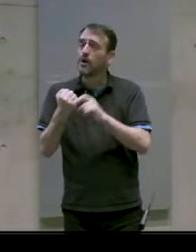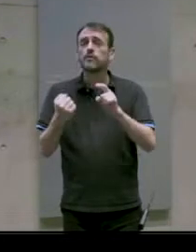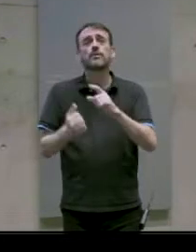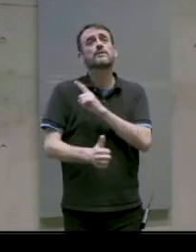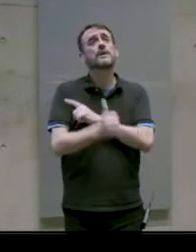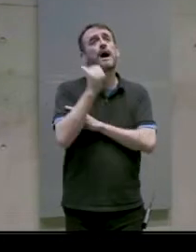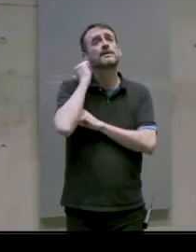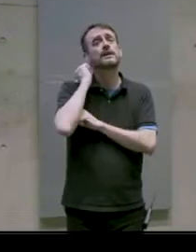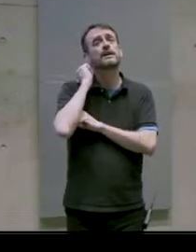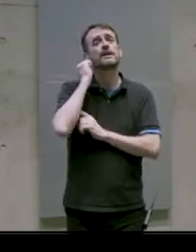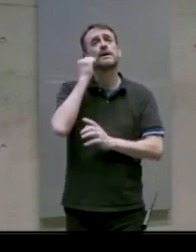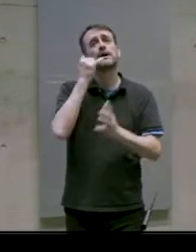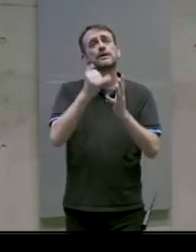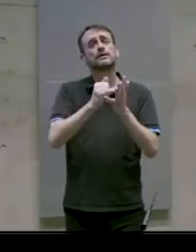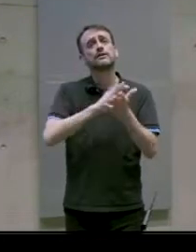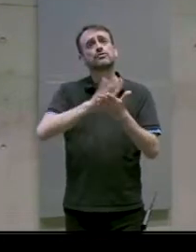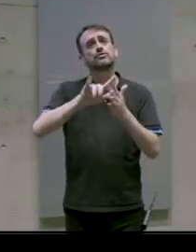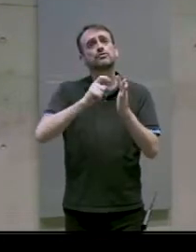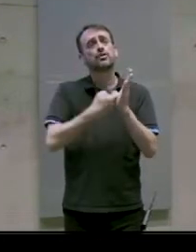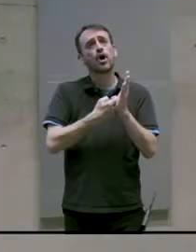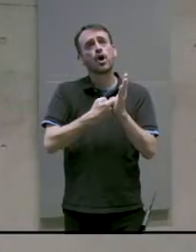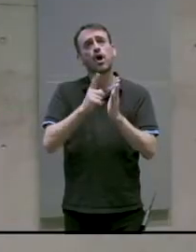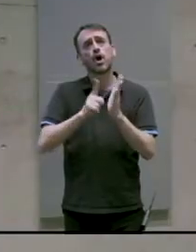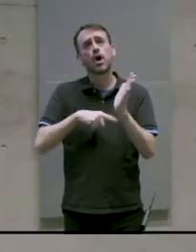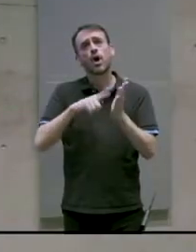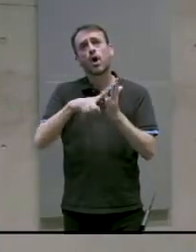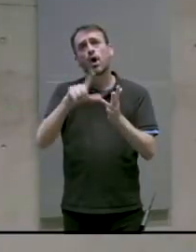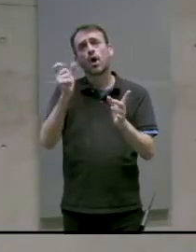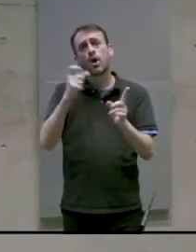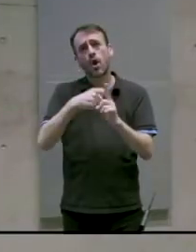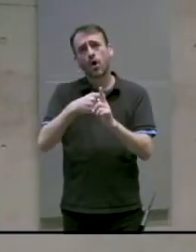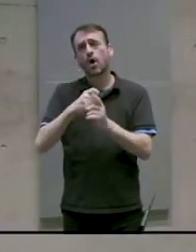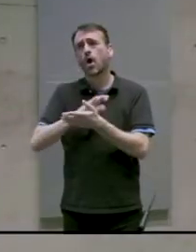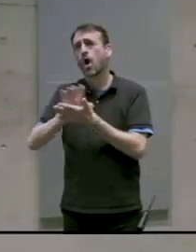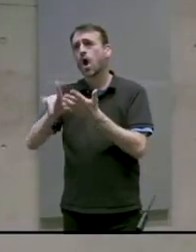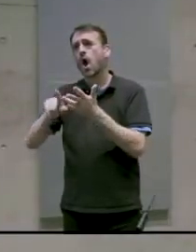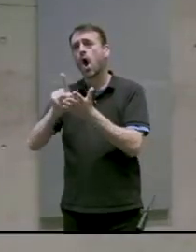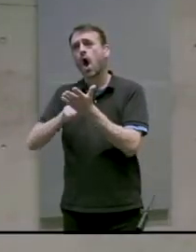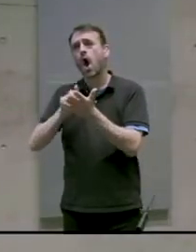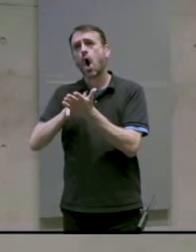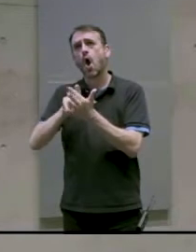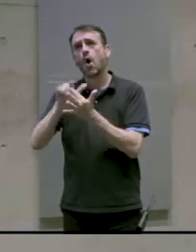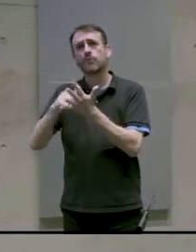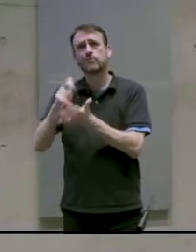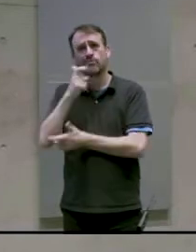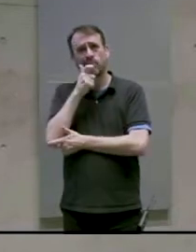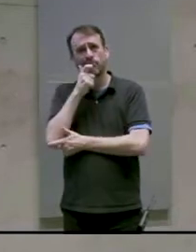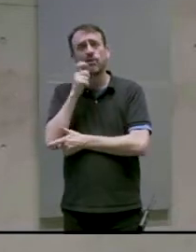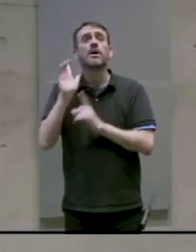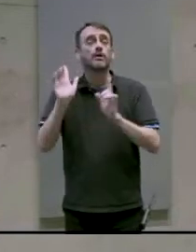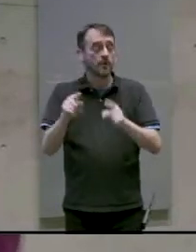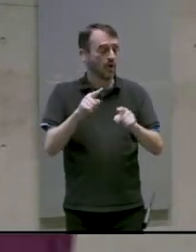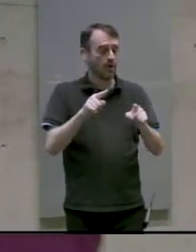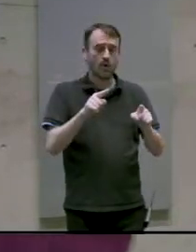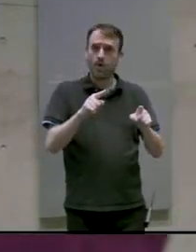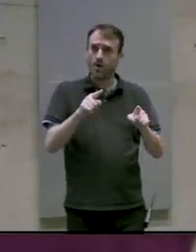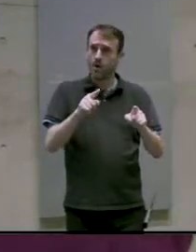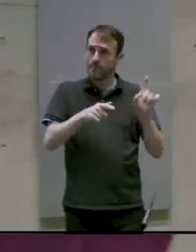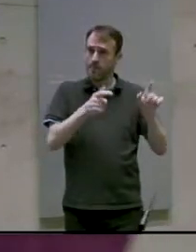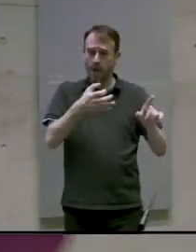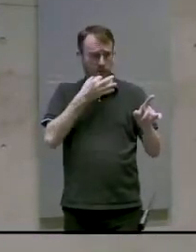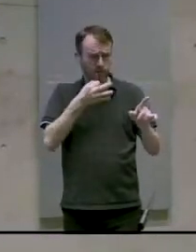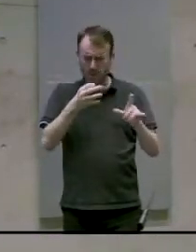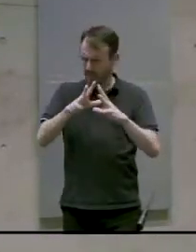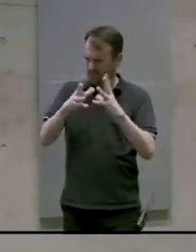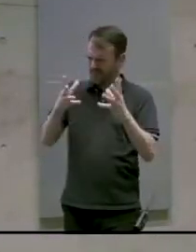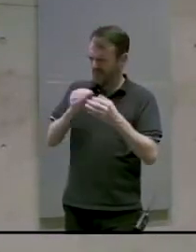Holmes because people say, so what, the whole gameplay is conversation. How is that gonna work? And you go, right, okay, let's